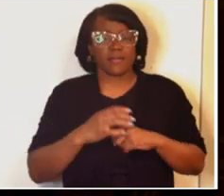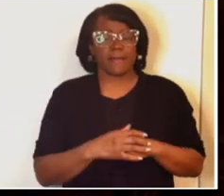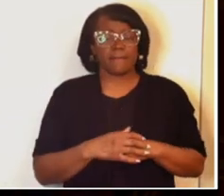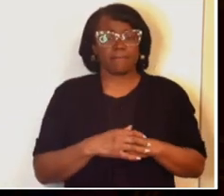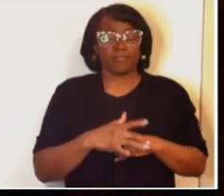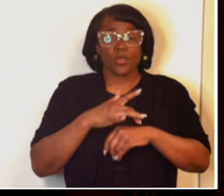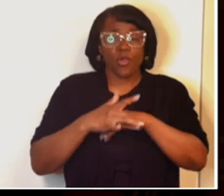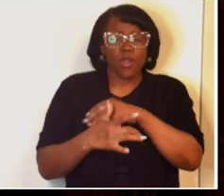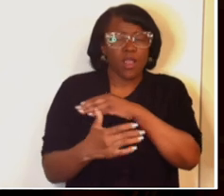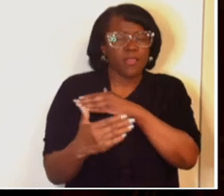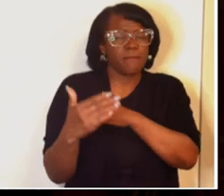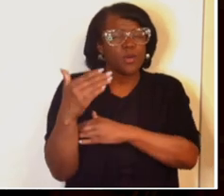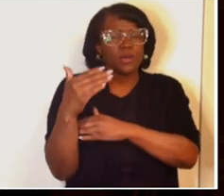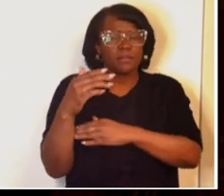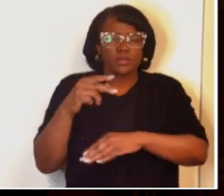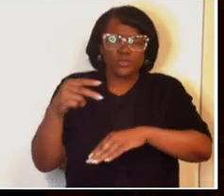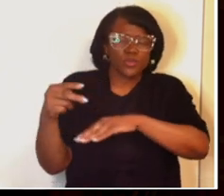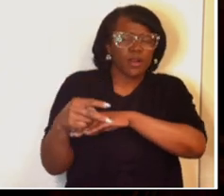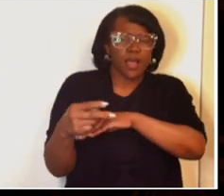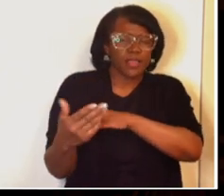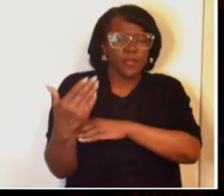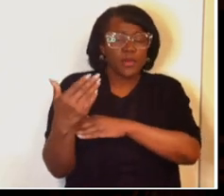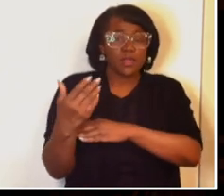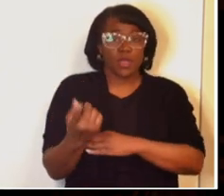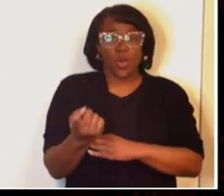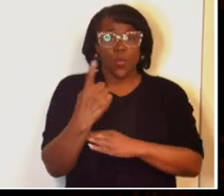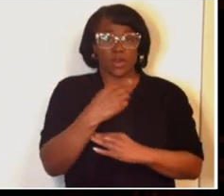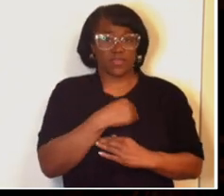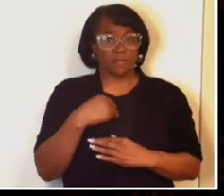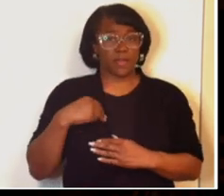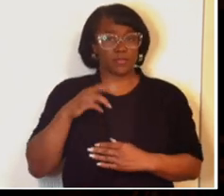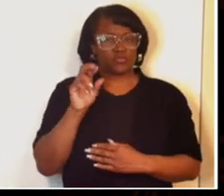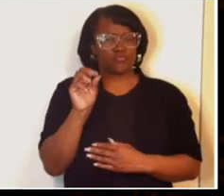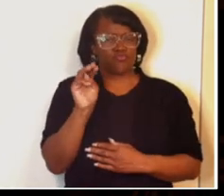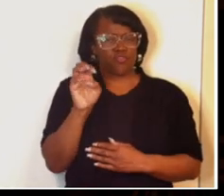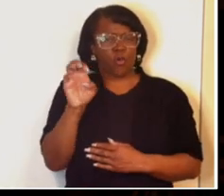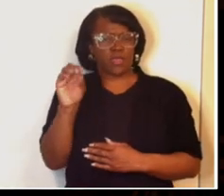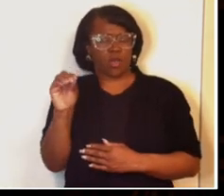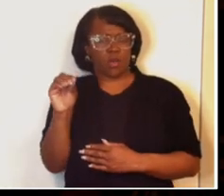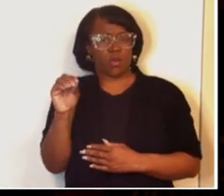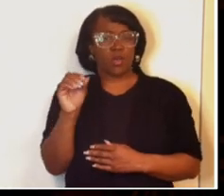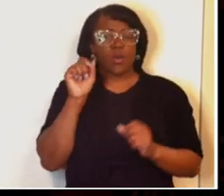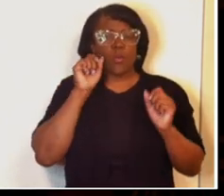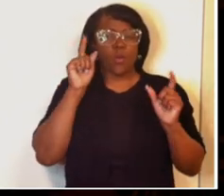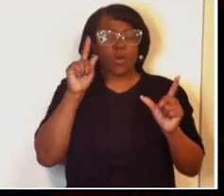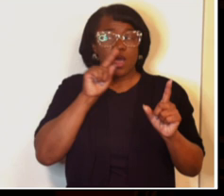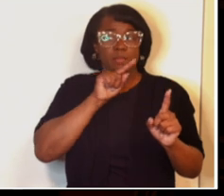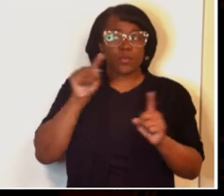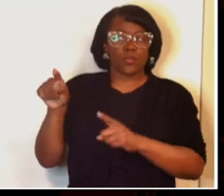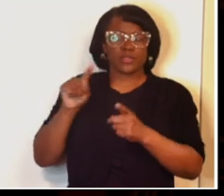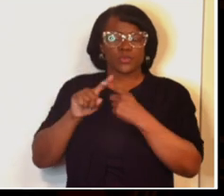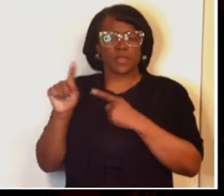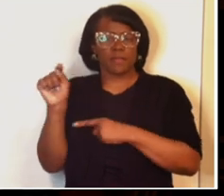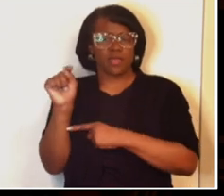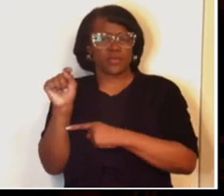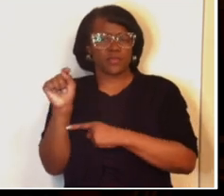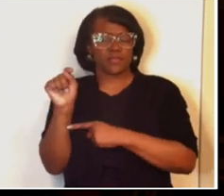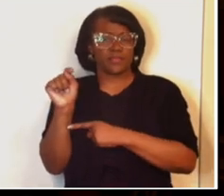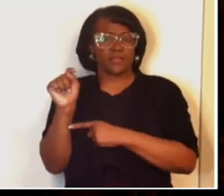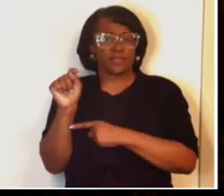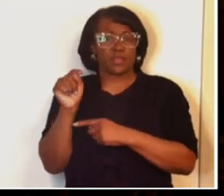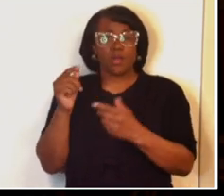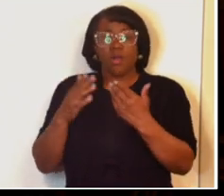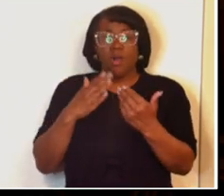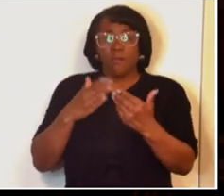Early in the morning at about 2 o'clock, one of the members, Romeo, woke up and went to the restroom. He nearly slipped